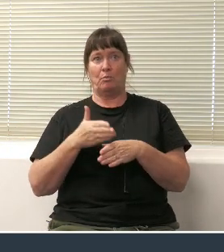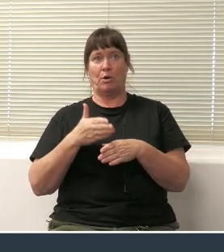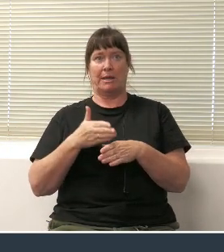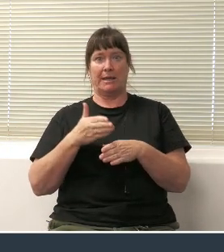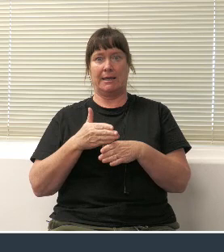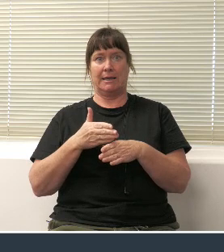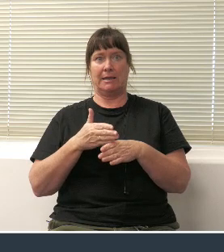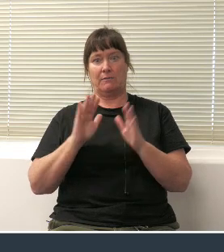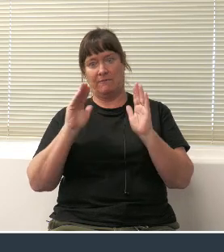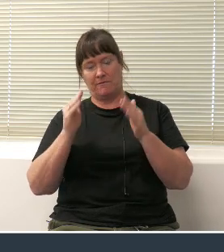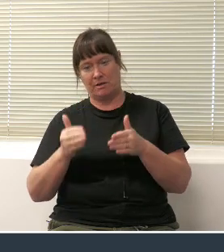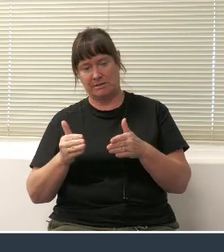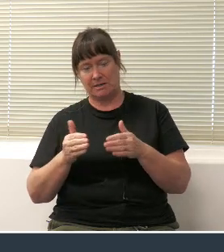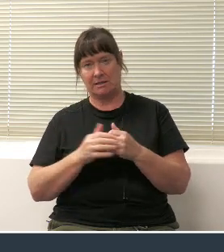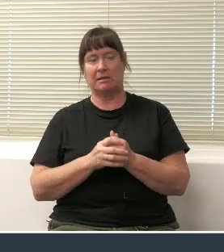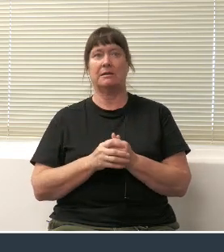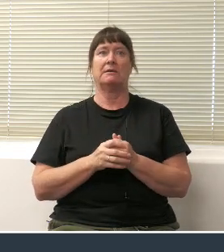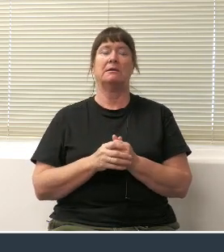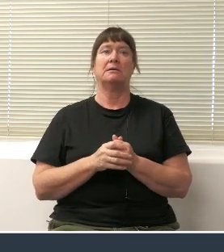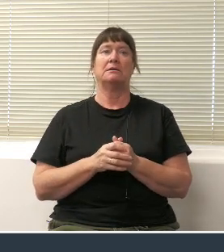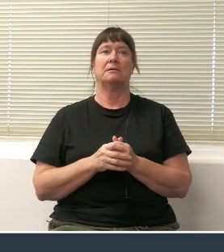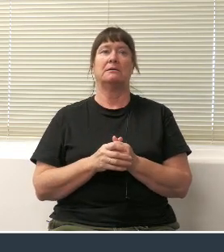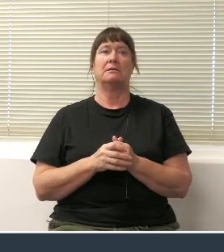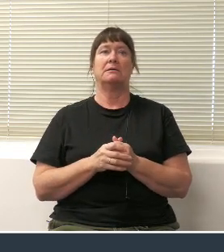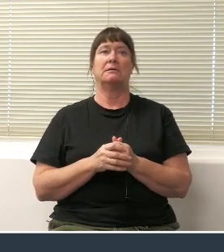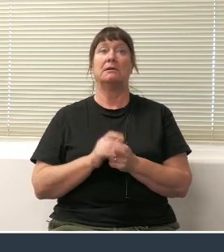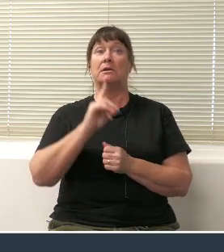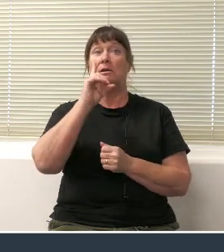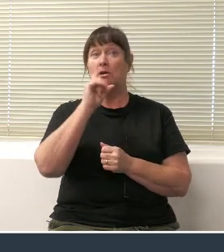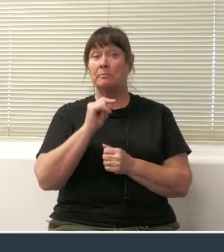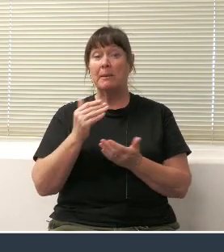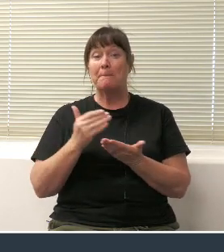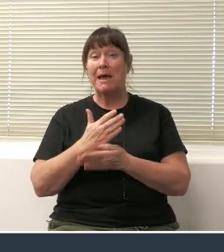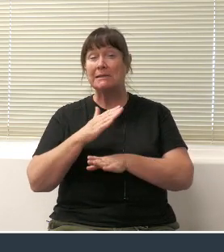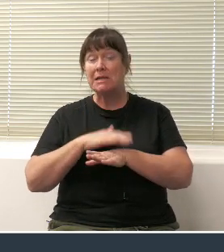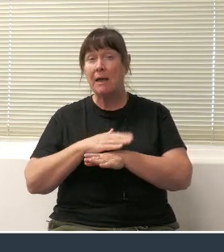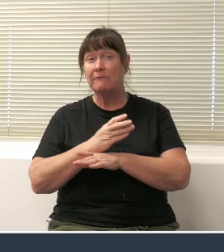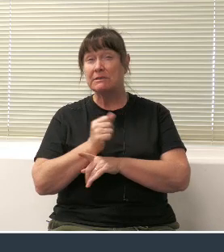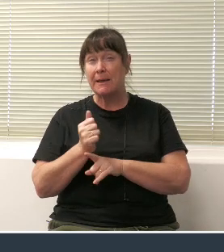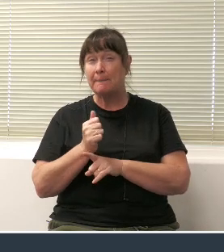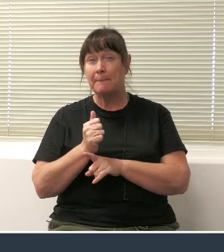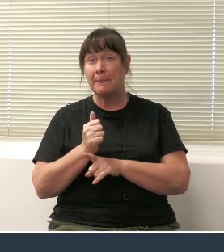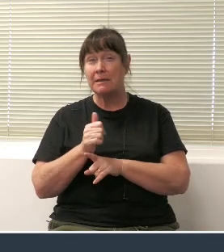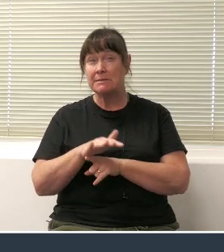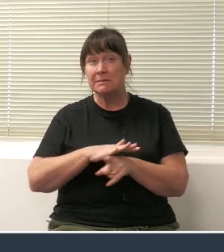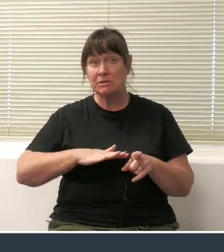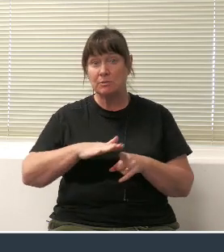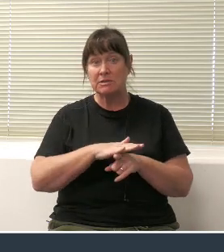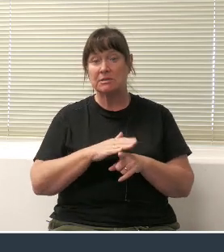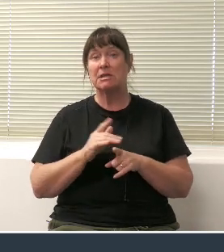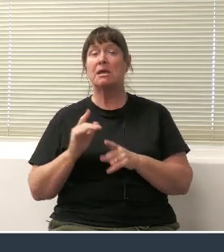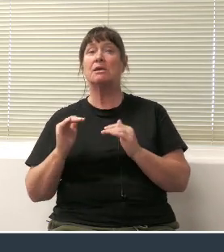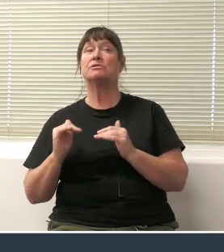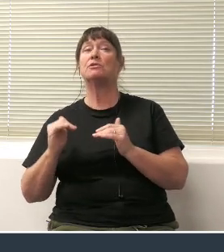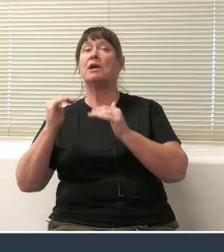this in what is possibly or likely to be a part-time capacity in some cases. So those highly